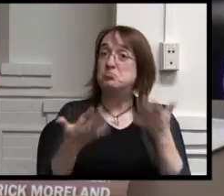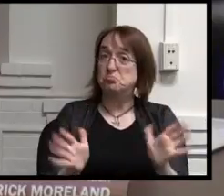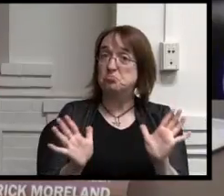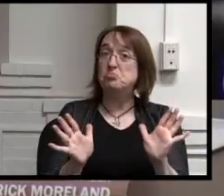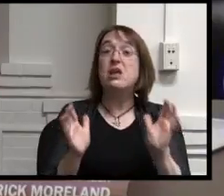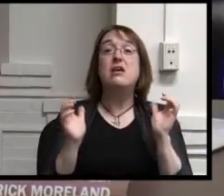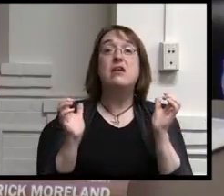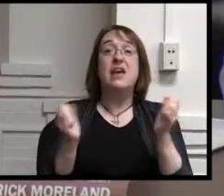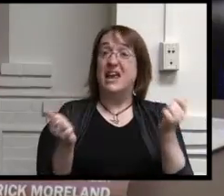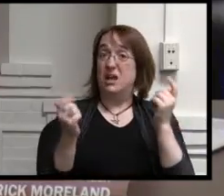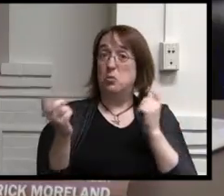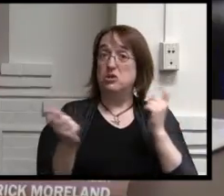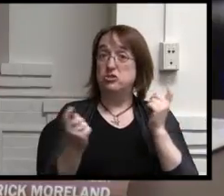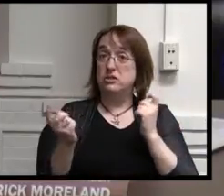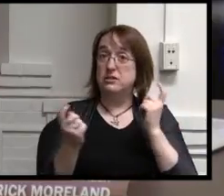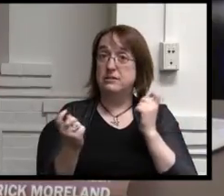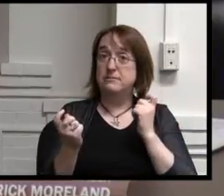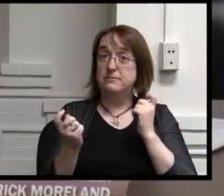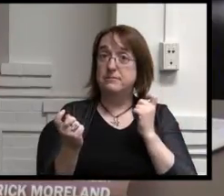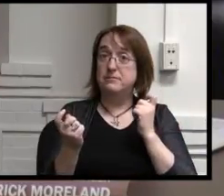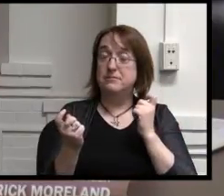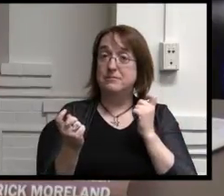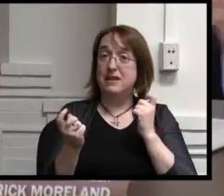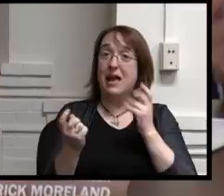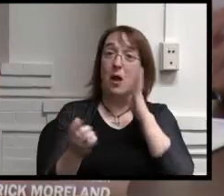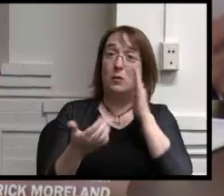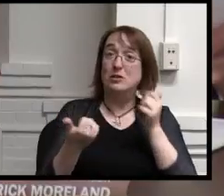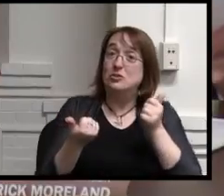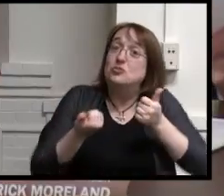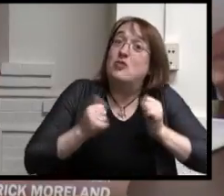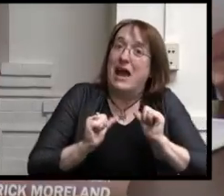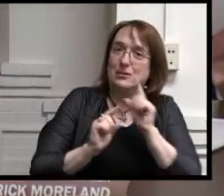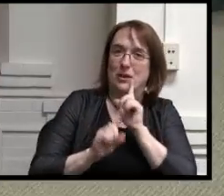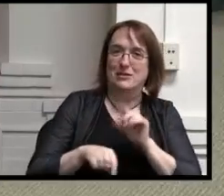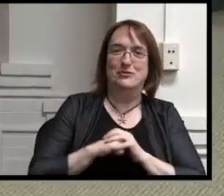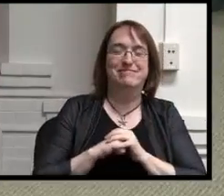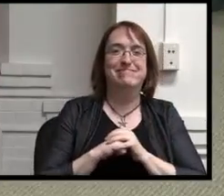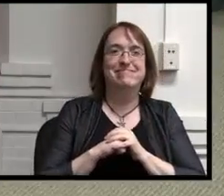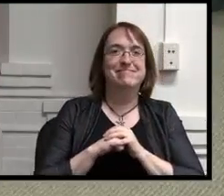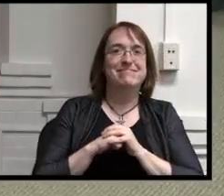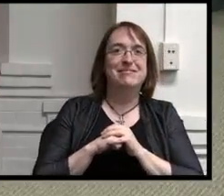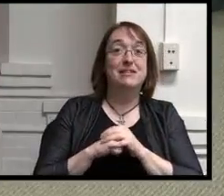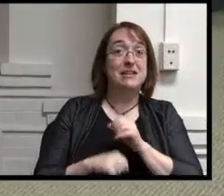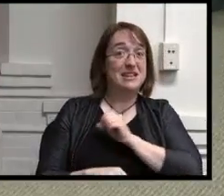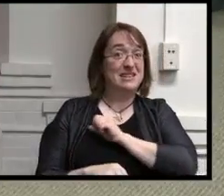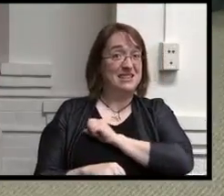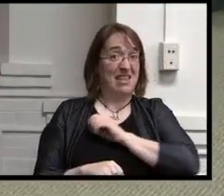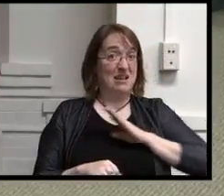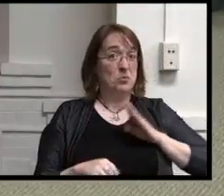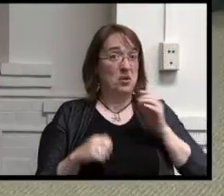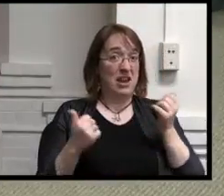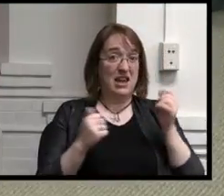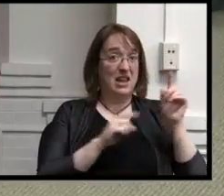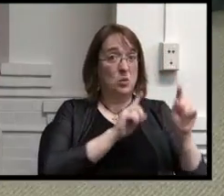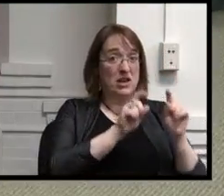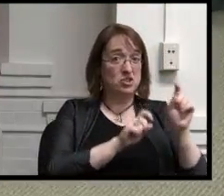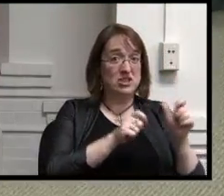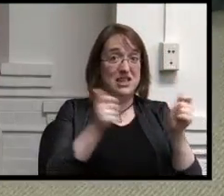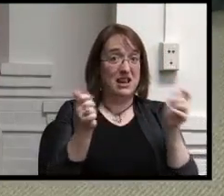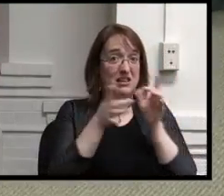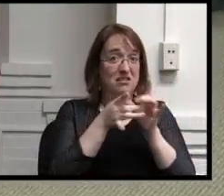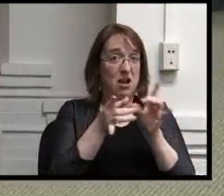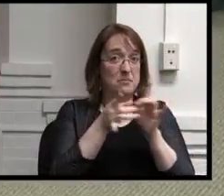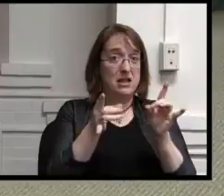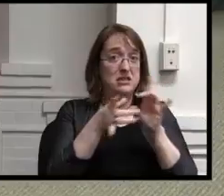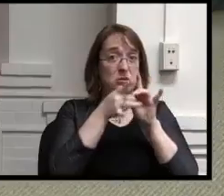If anybody has any questions, I'd be glad to try to answer those questions. Anybody on the board have any inquiry or comments